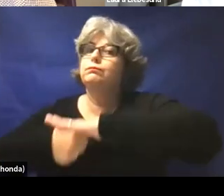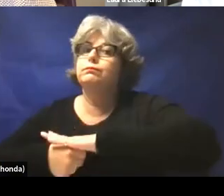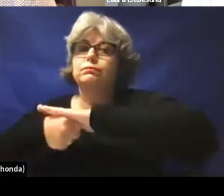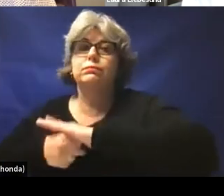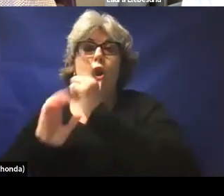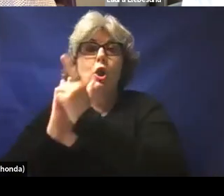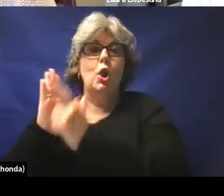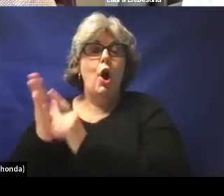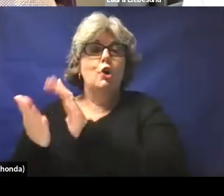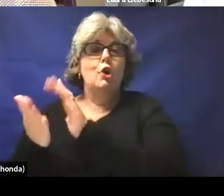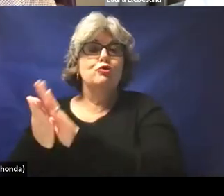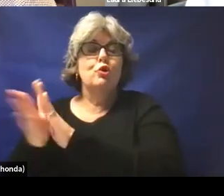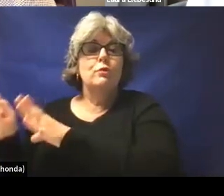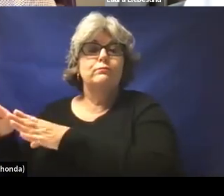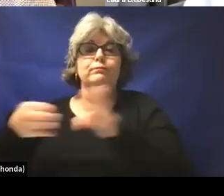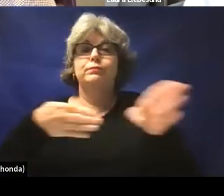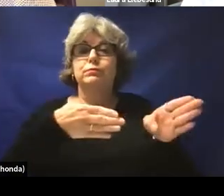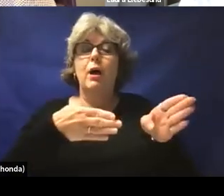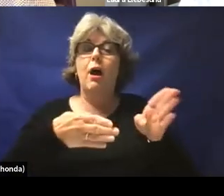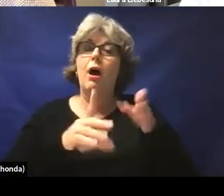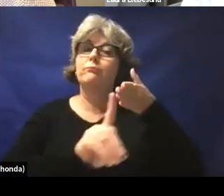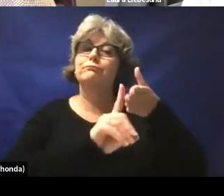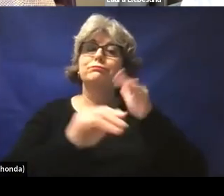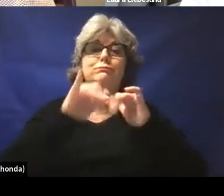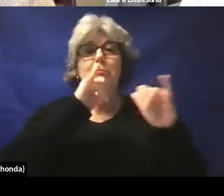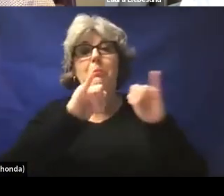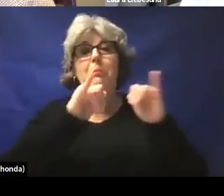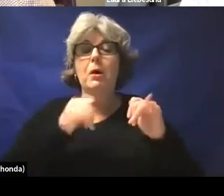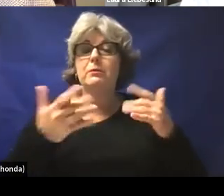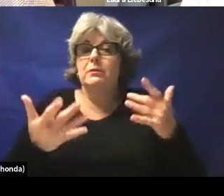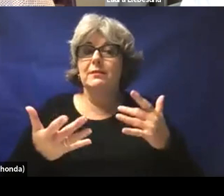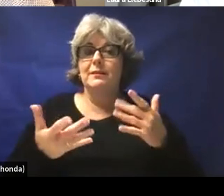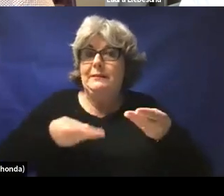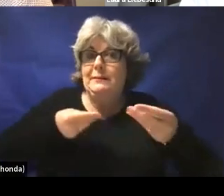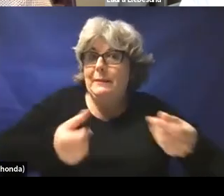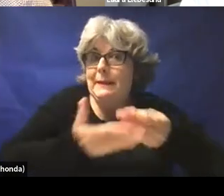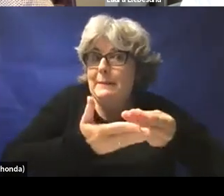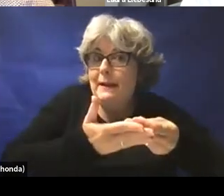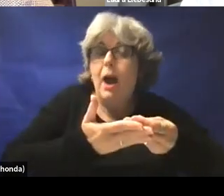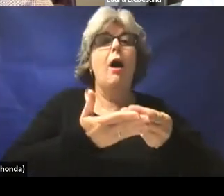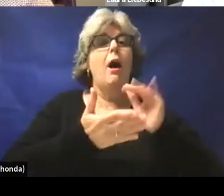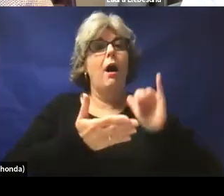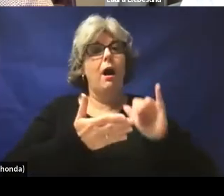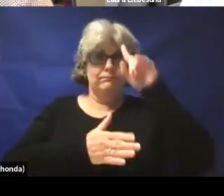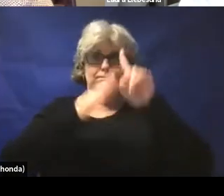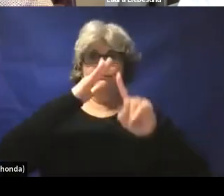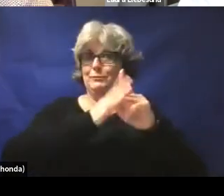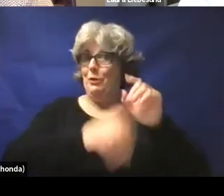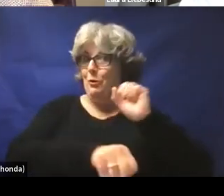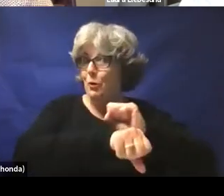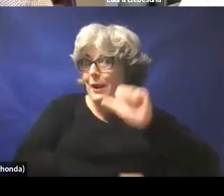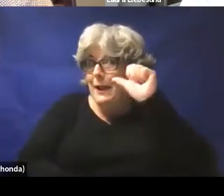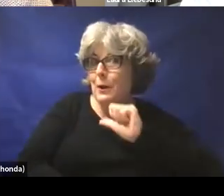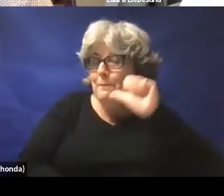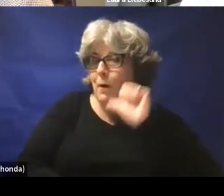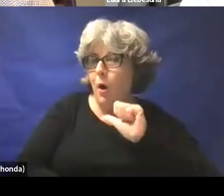school. And he was going to bars a lot and thought, you know, well, how can I stop spending money on bars? Maybe if I work on bar in bars. But he found he